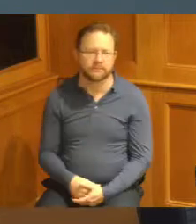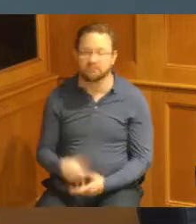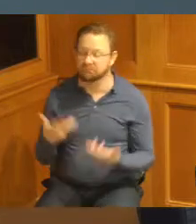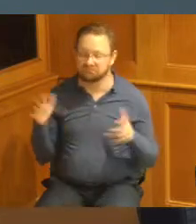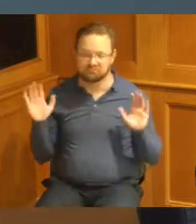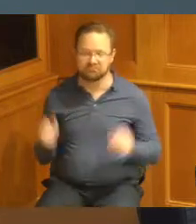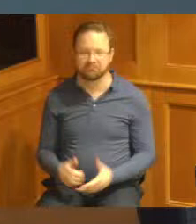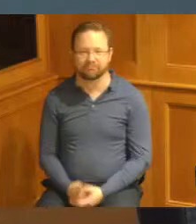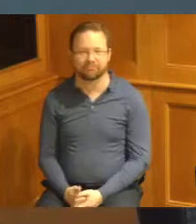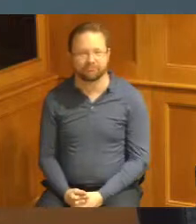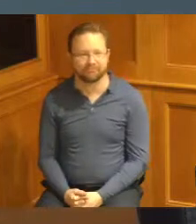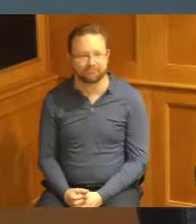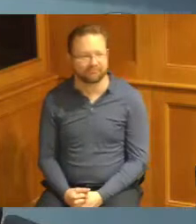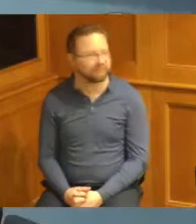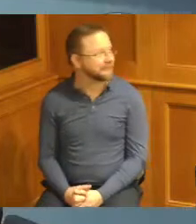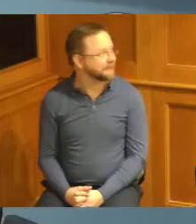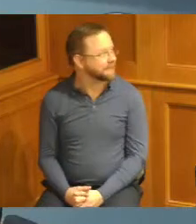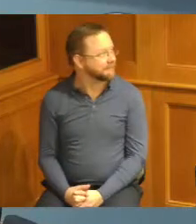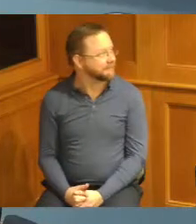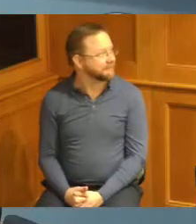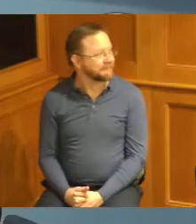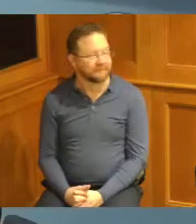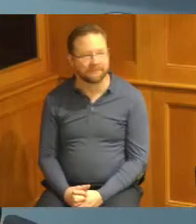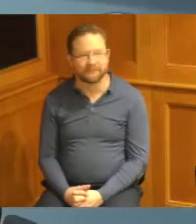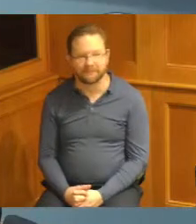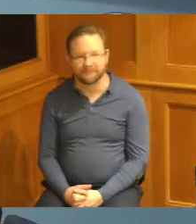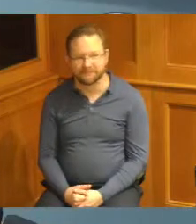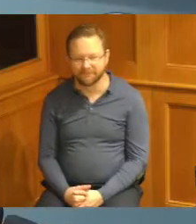all I had. Yeah. Thank you. Thank you.